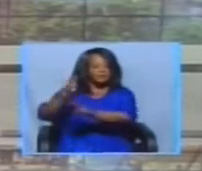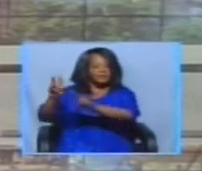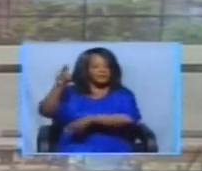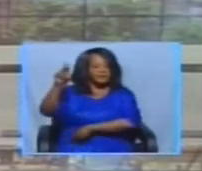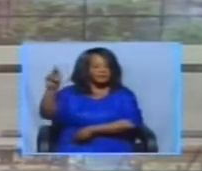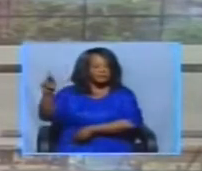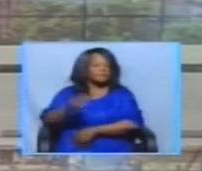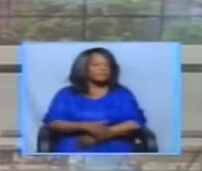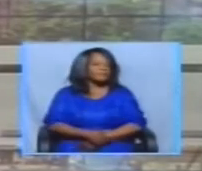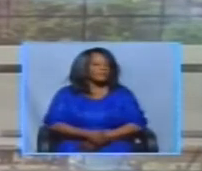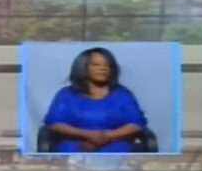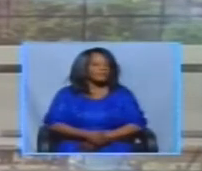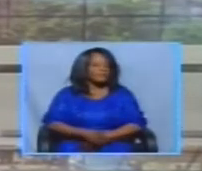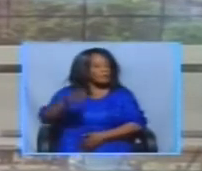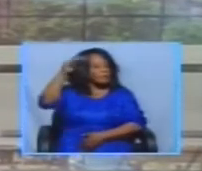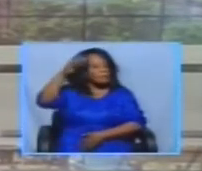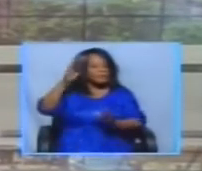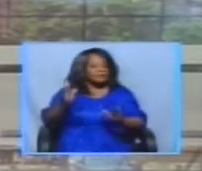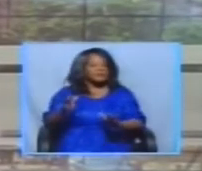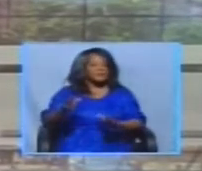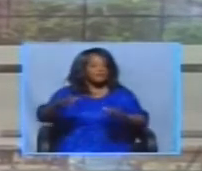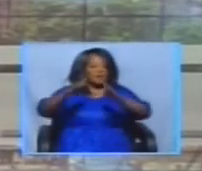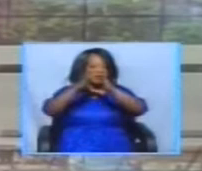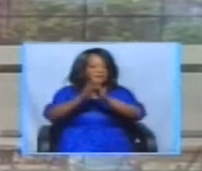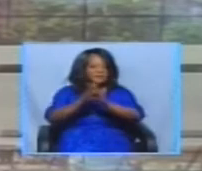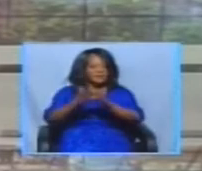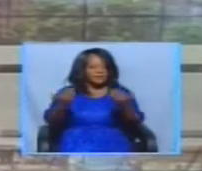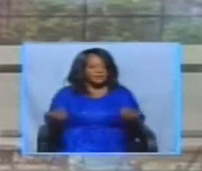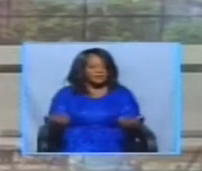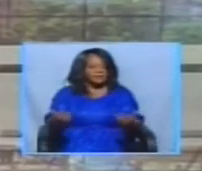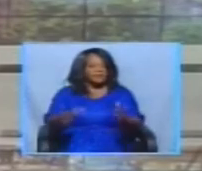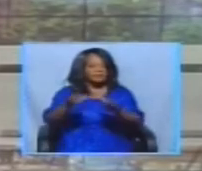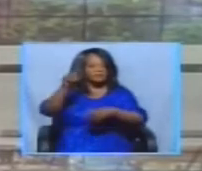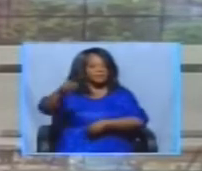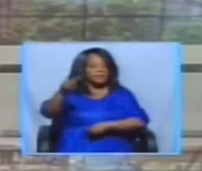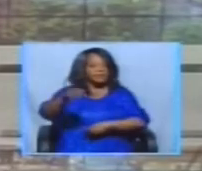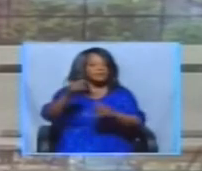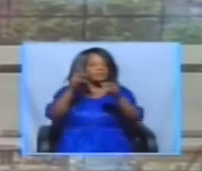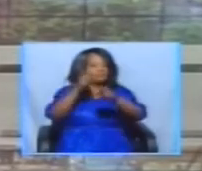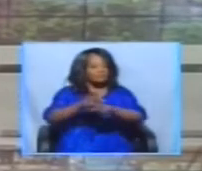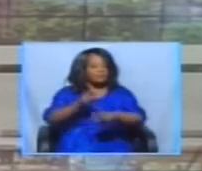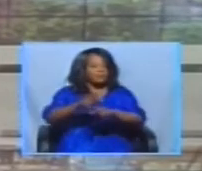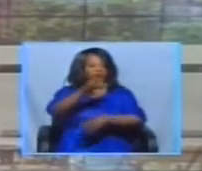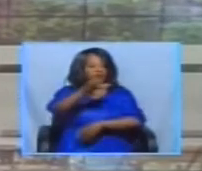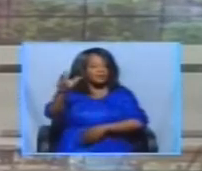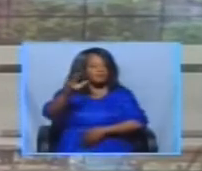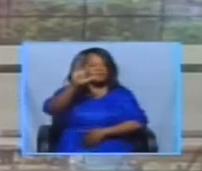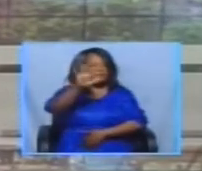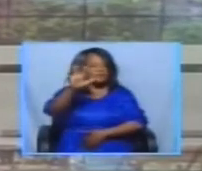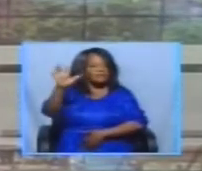Minister of Housing and Infrastructure Development Ronald Chitotela says there is need to effectively maintain the